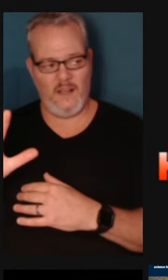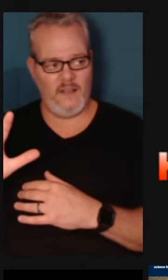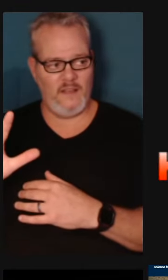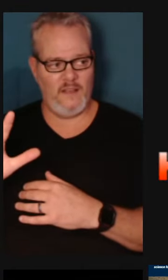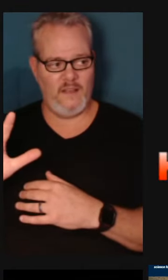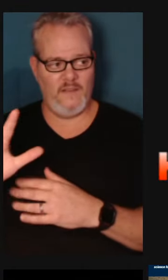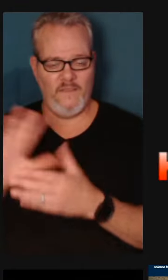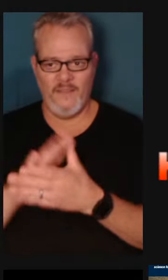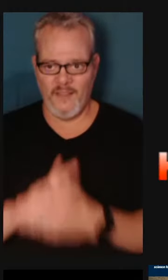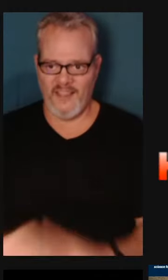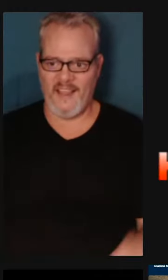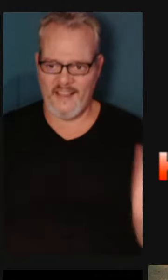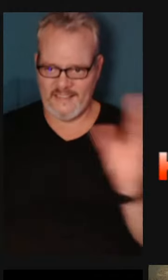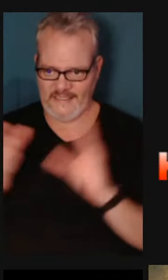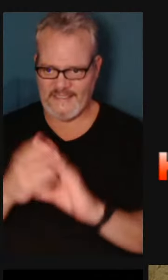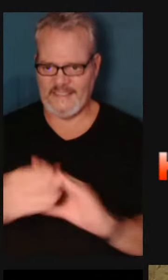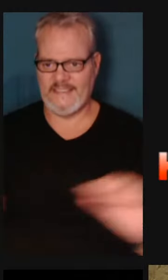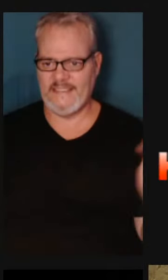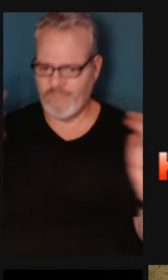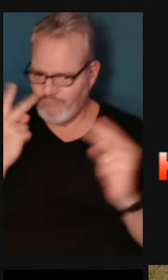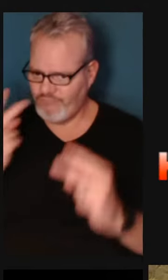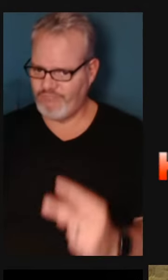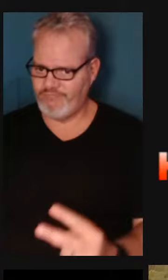study of that south flank.